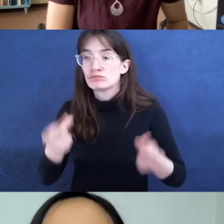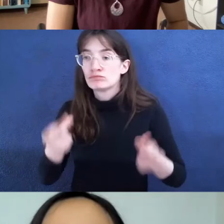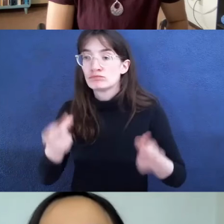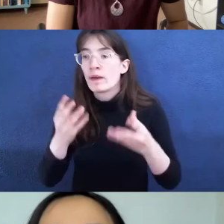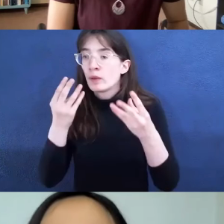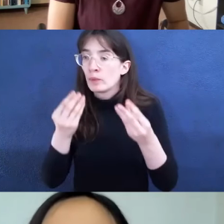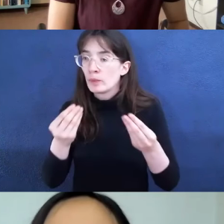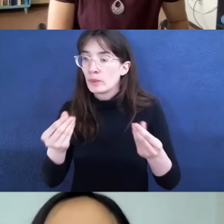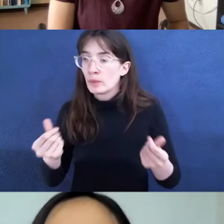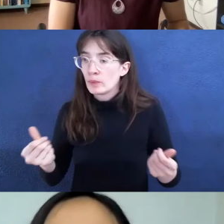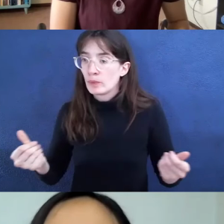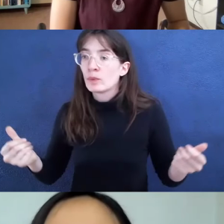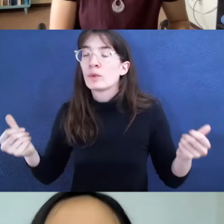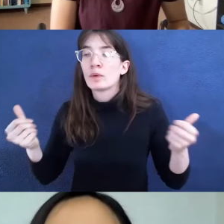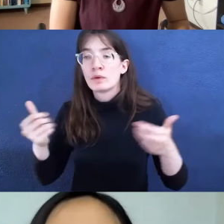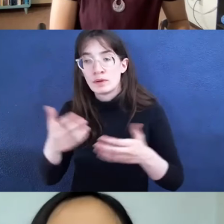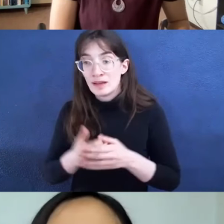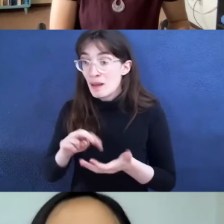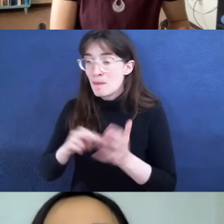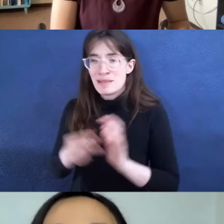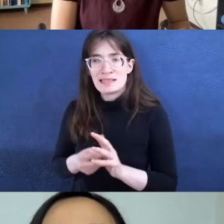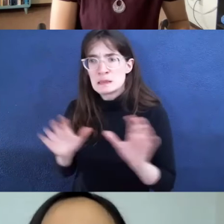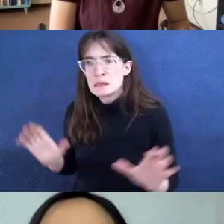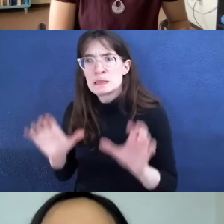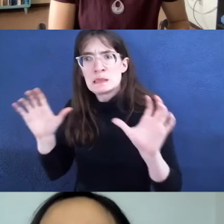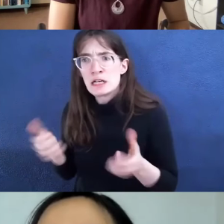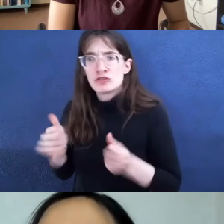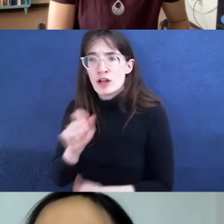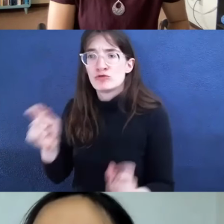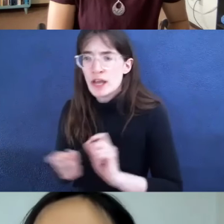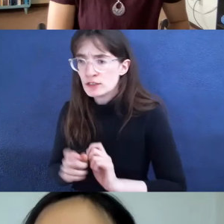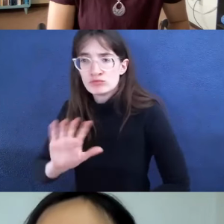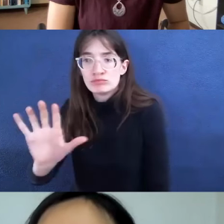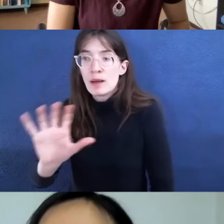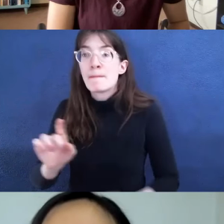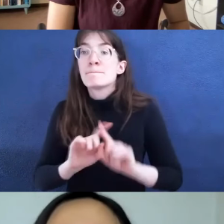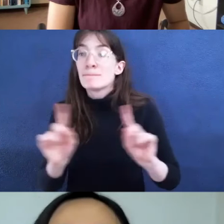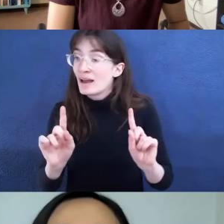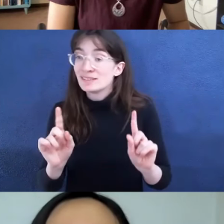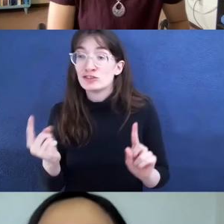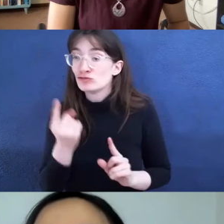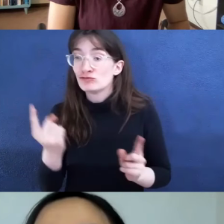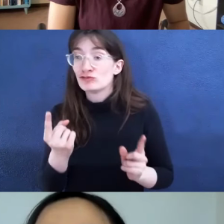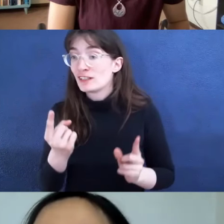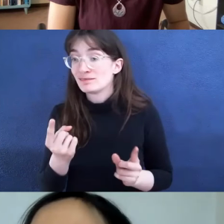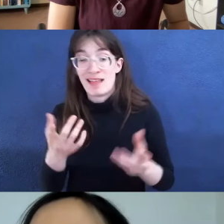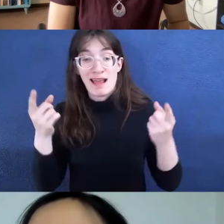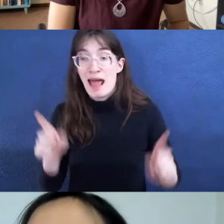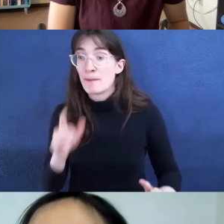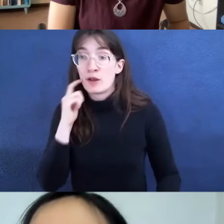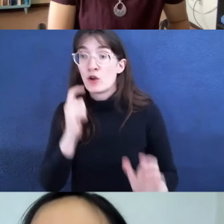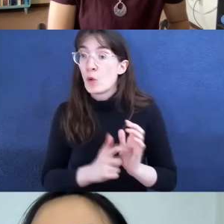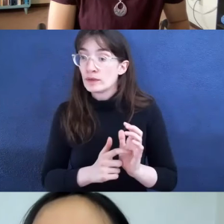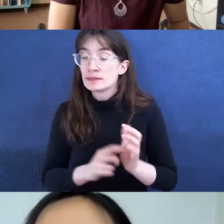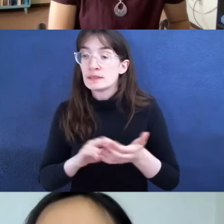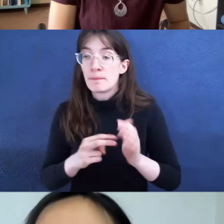you're not actively trying to change it, yet by noticing, something shifts. By accepting that the body